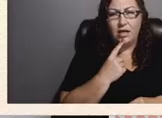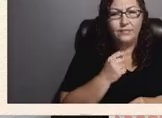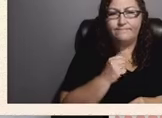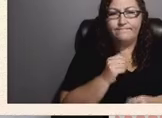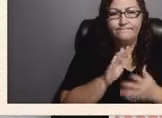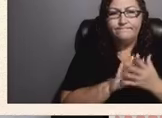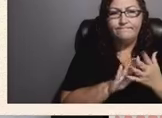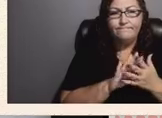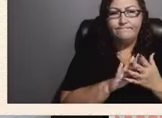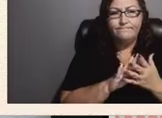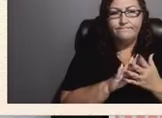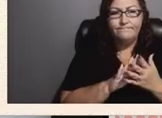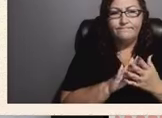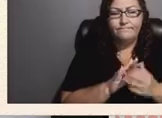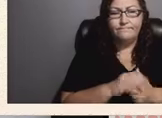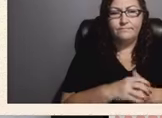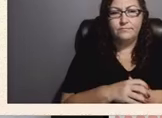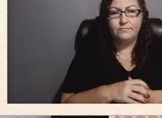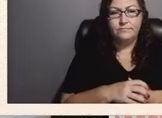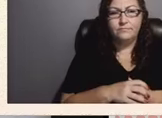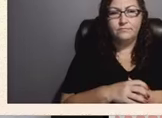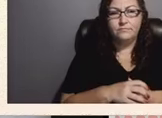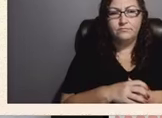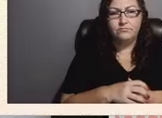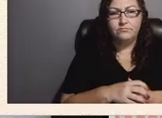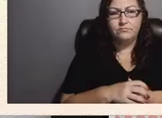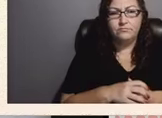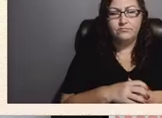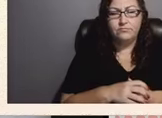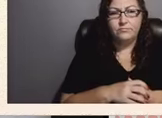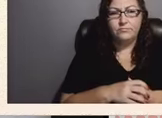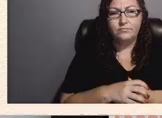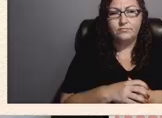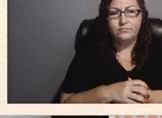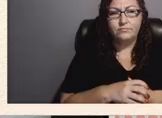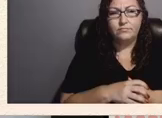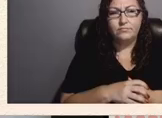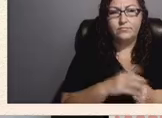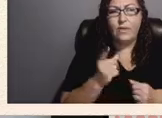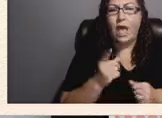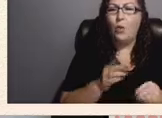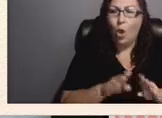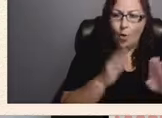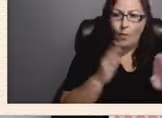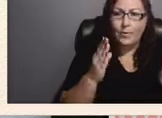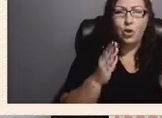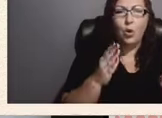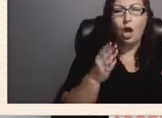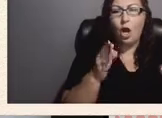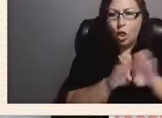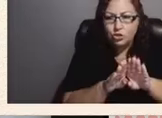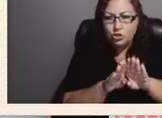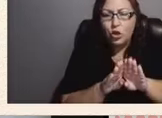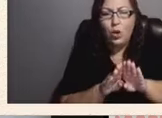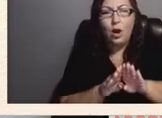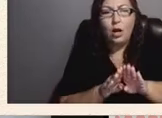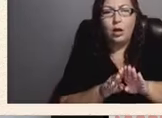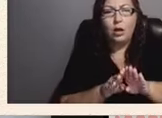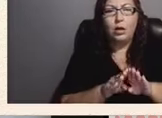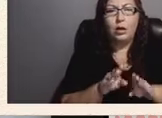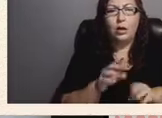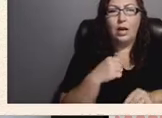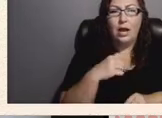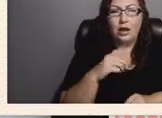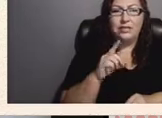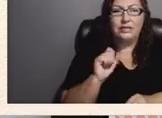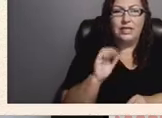head deacon. I used to run the open doors, hold the door. They were good people, but